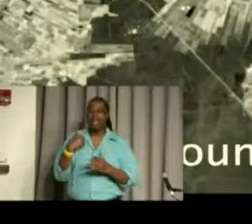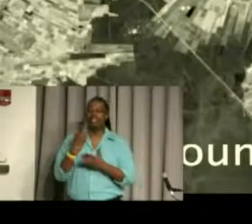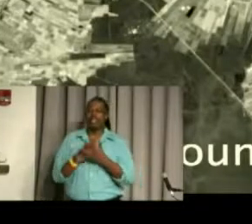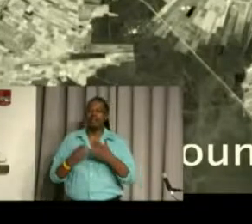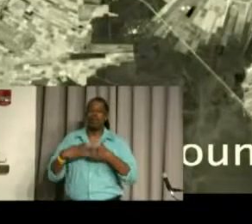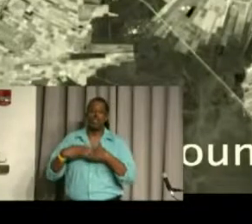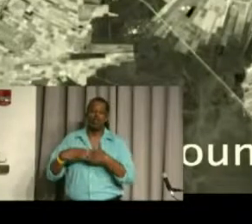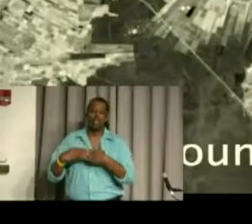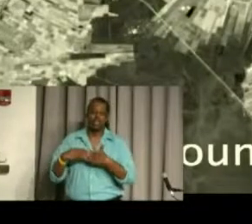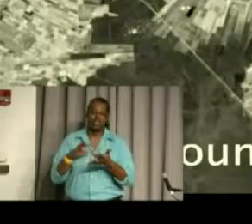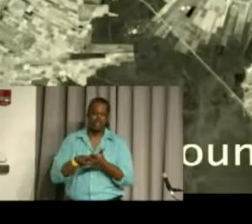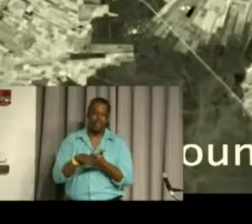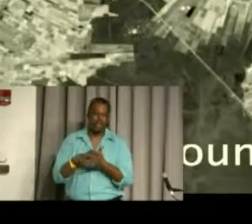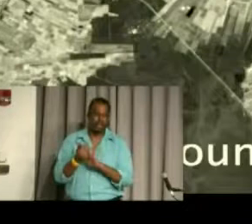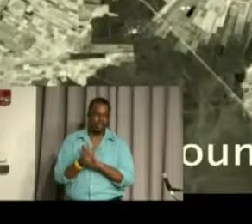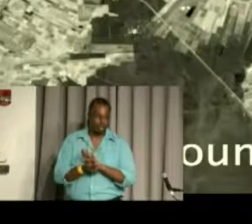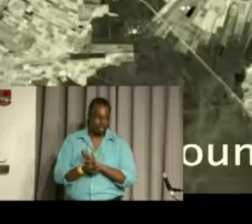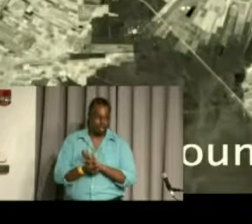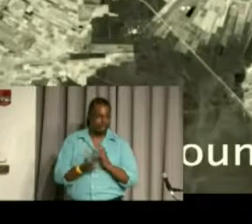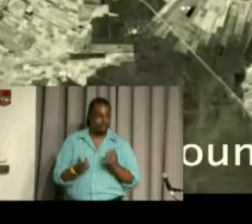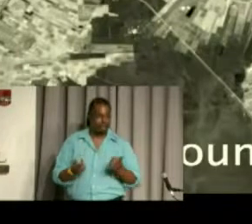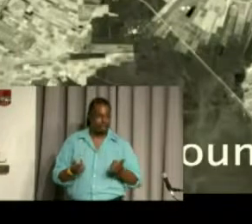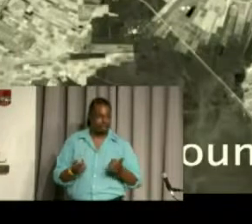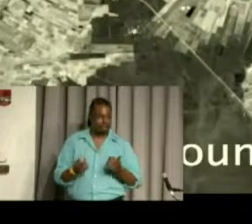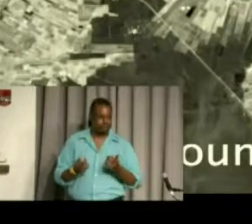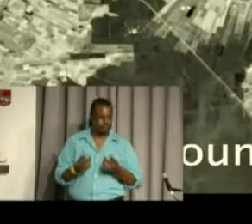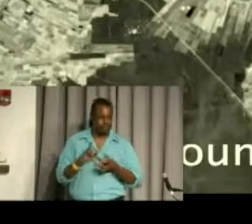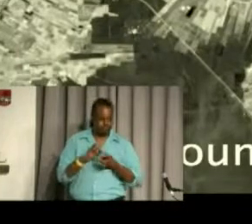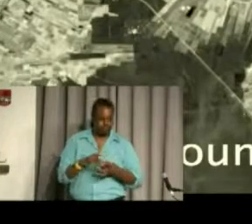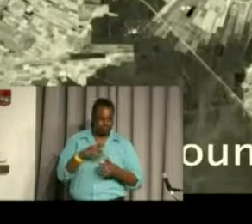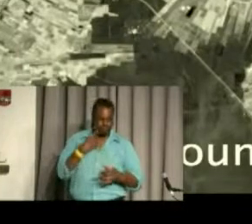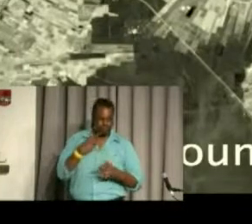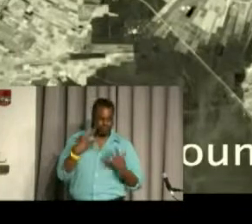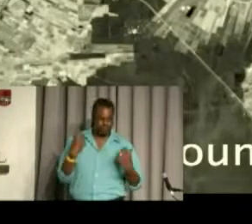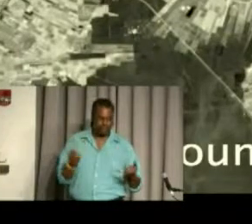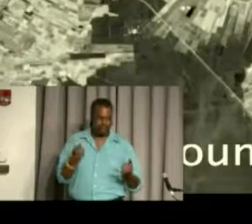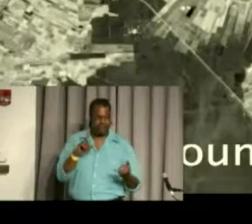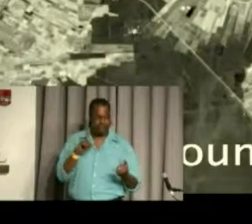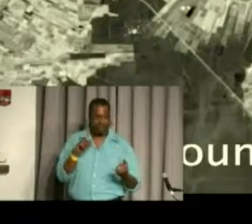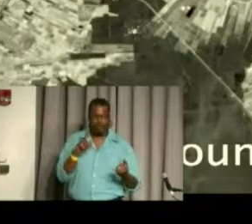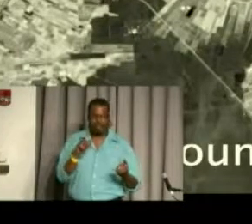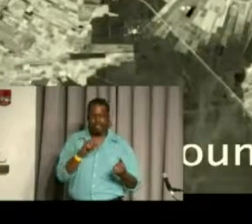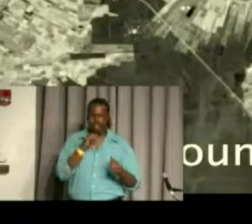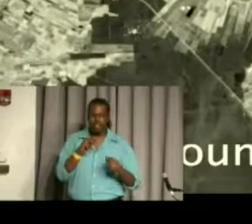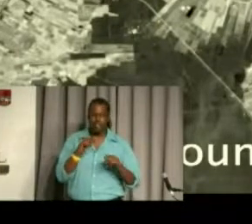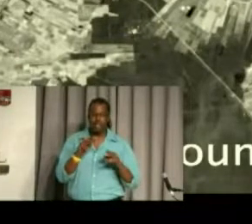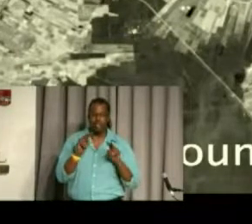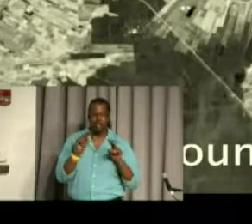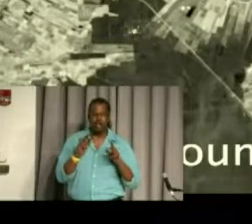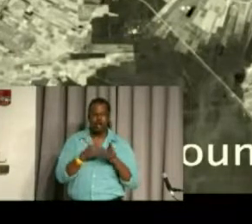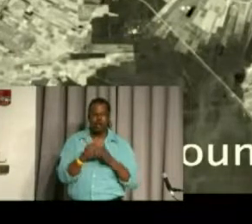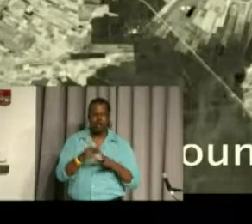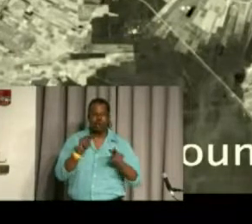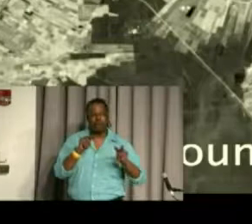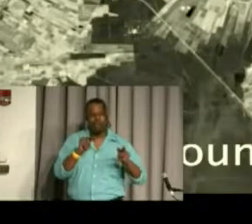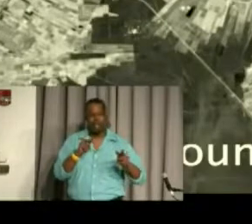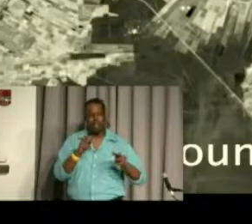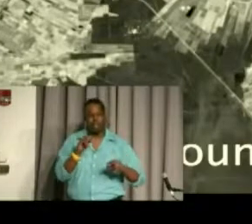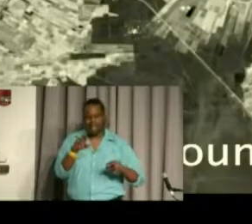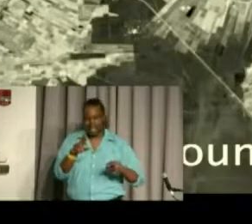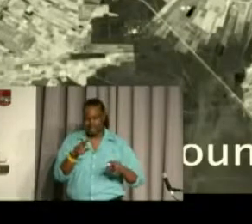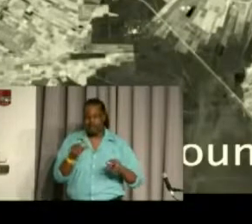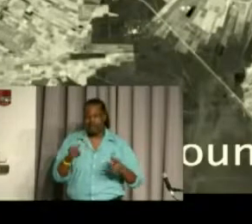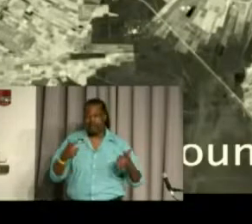According to the investigative news agency ProPublica, Louisiana does not regularly monitor air near major polluters like other